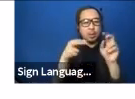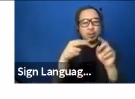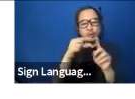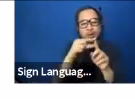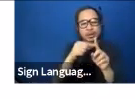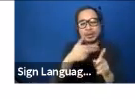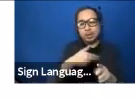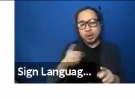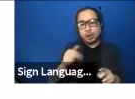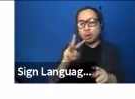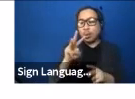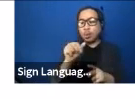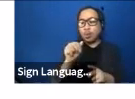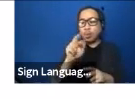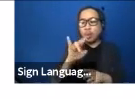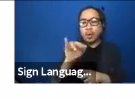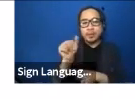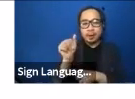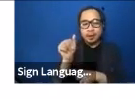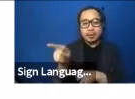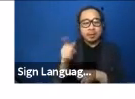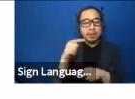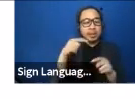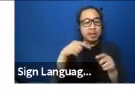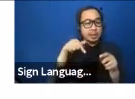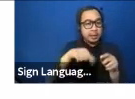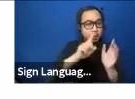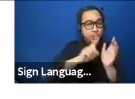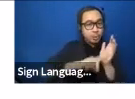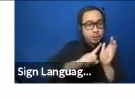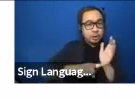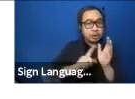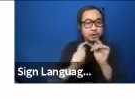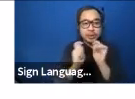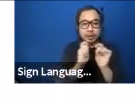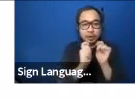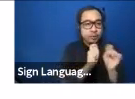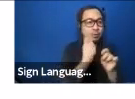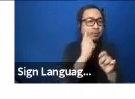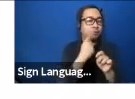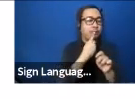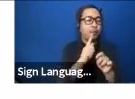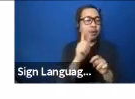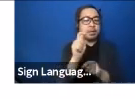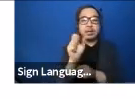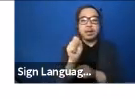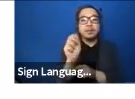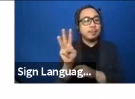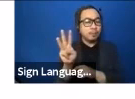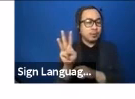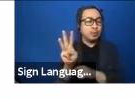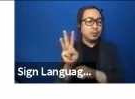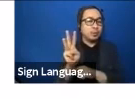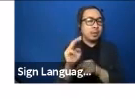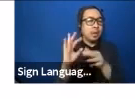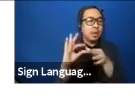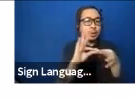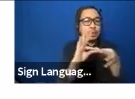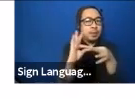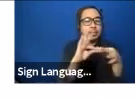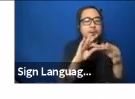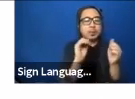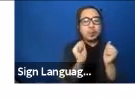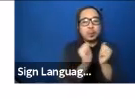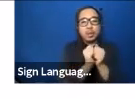So for doing this study, for interviewing the client of transgender sex worker, we collaborate with transgender